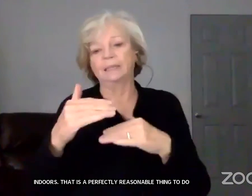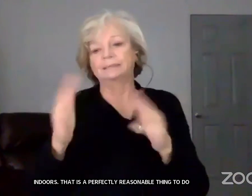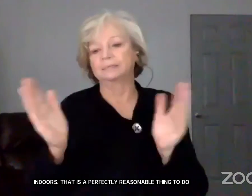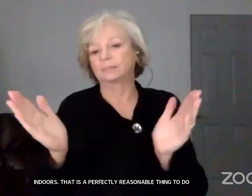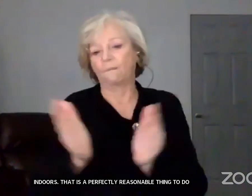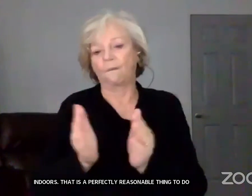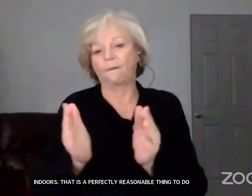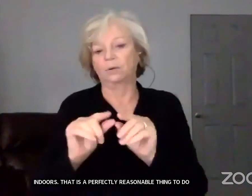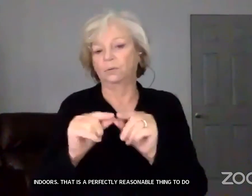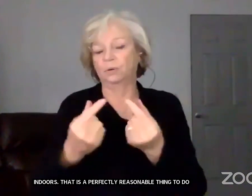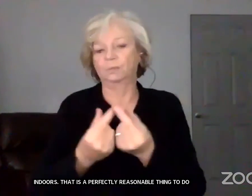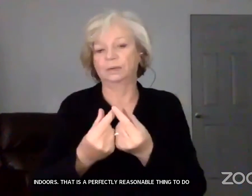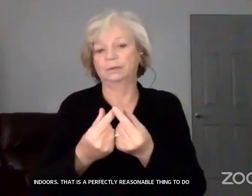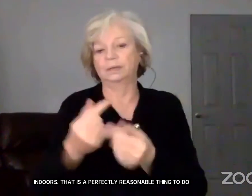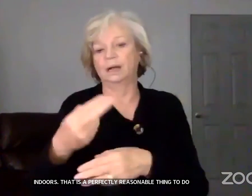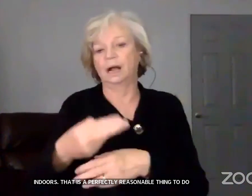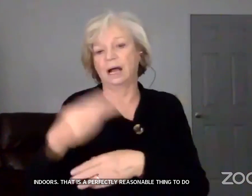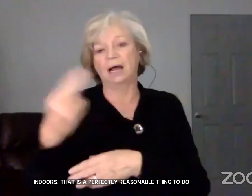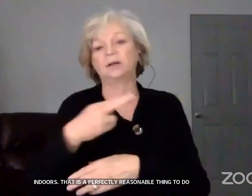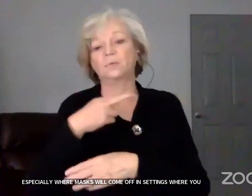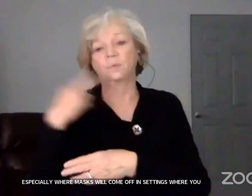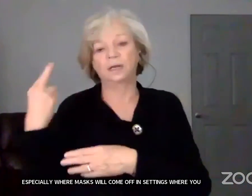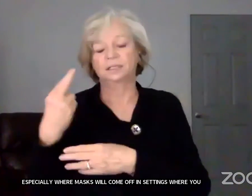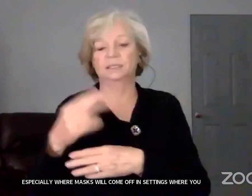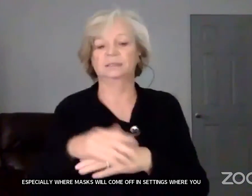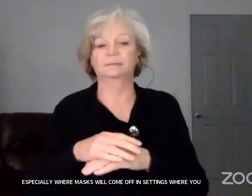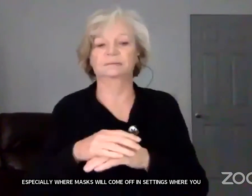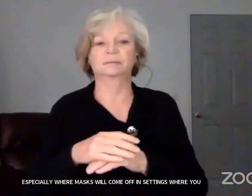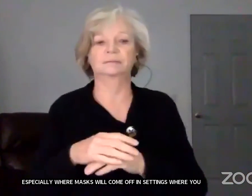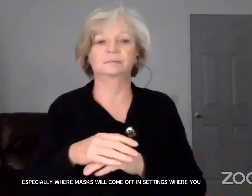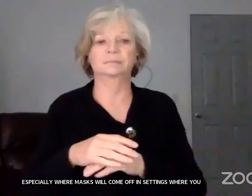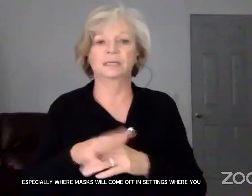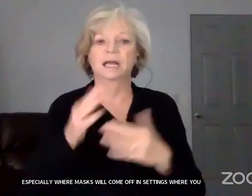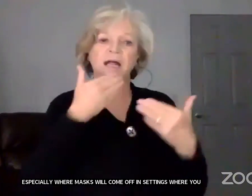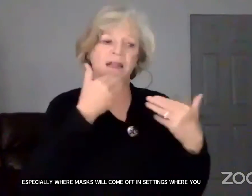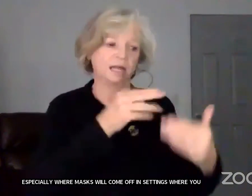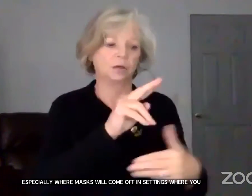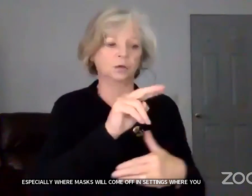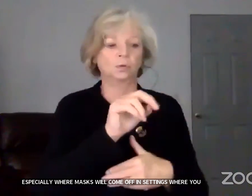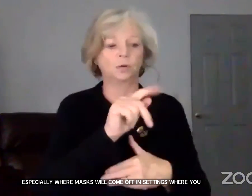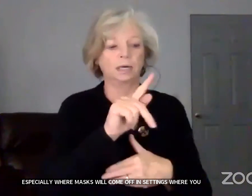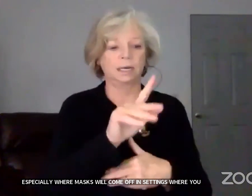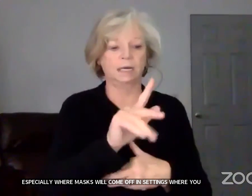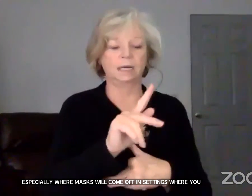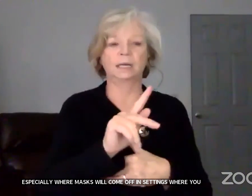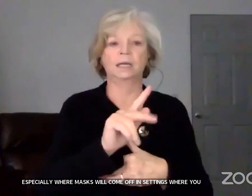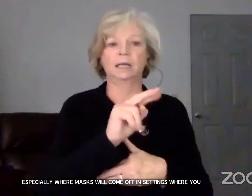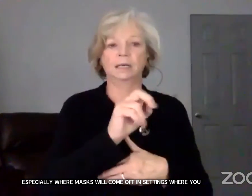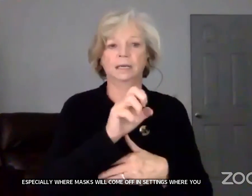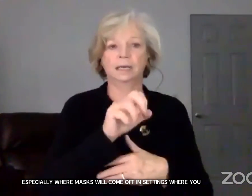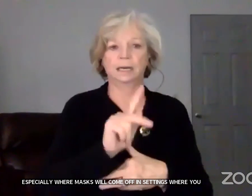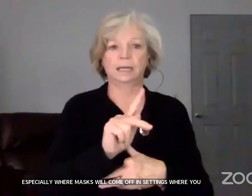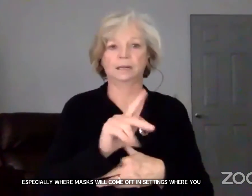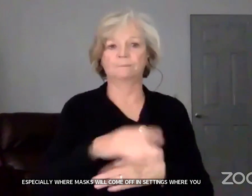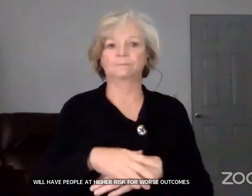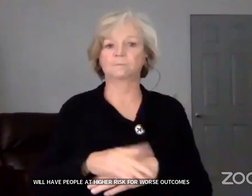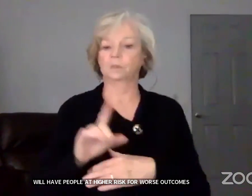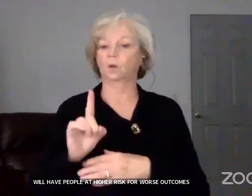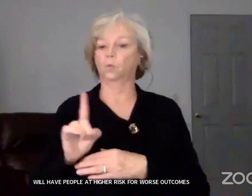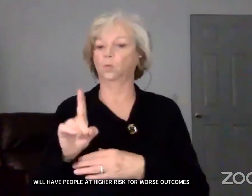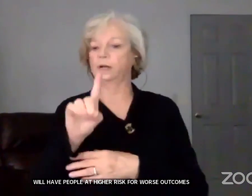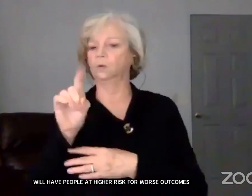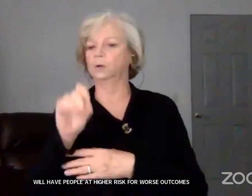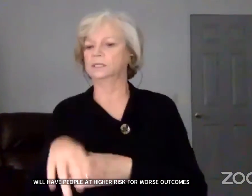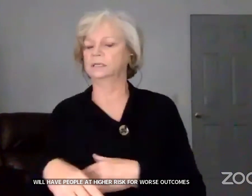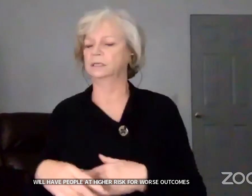for worse outcomes. Cool. Thanks for that, Nick. I have one question myself actually about boosters.